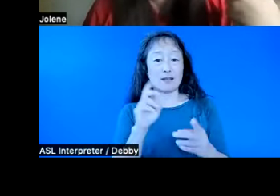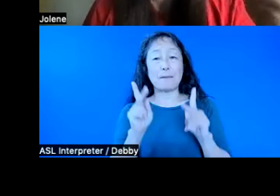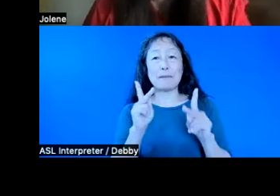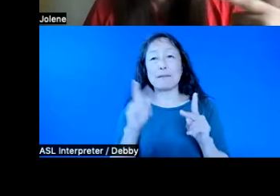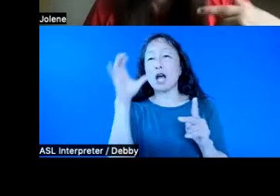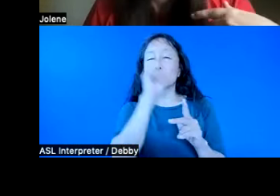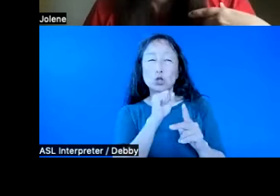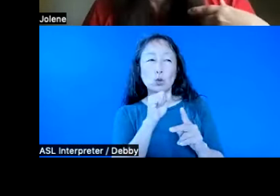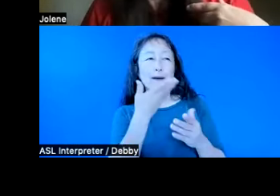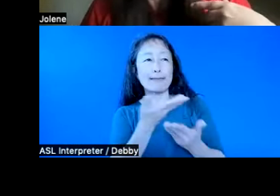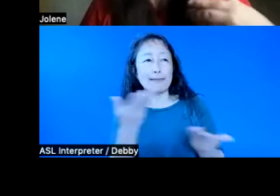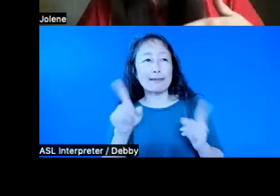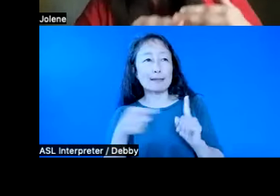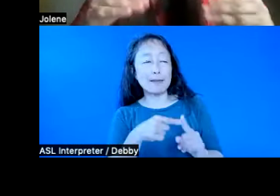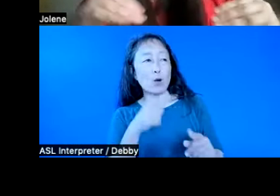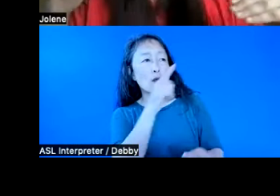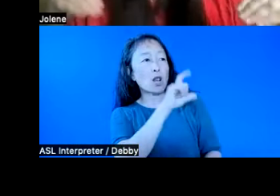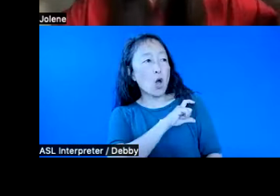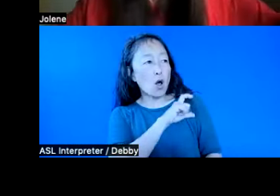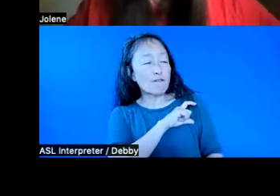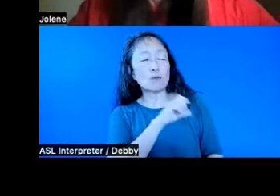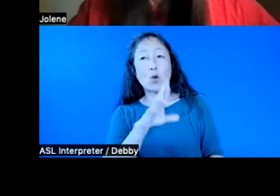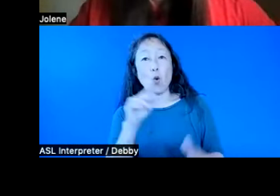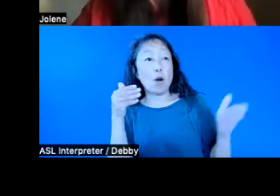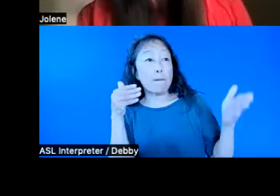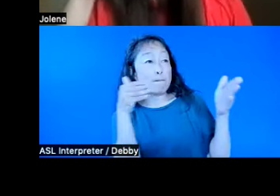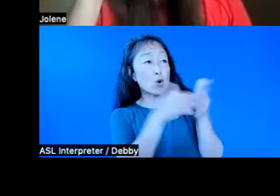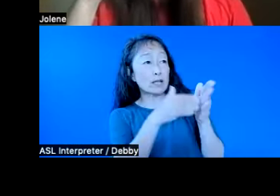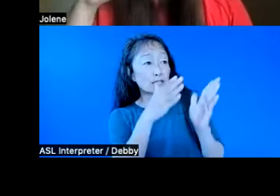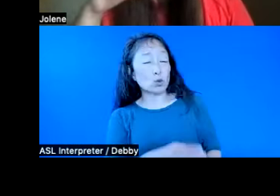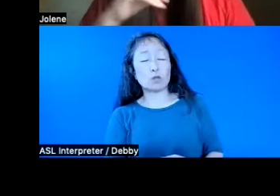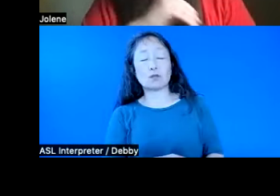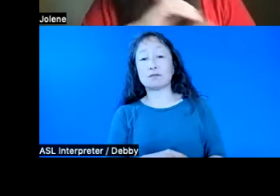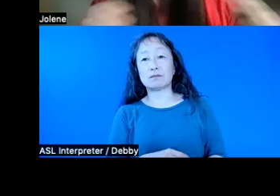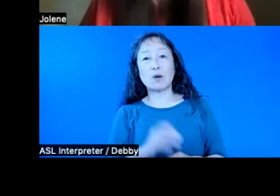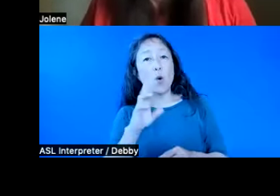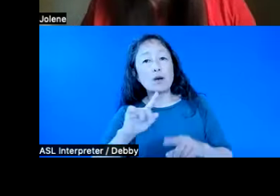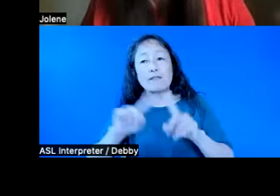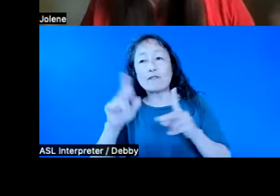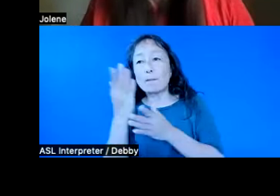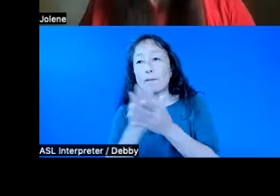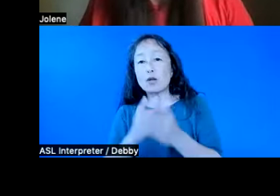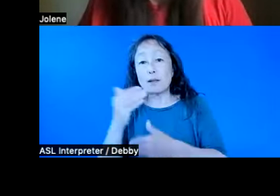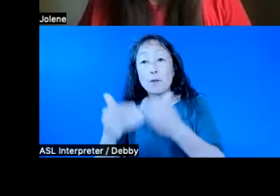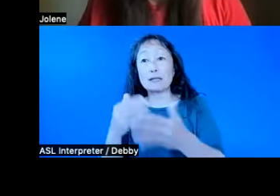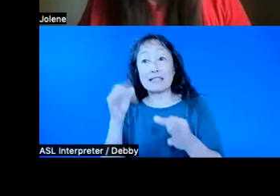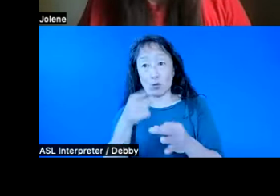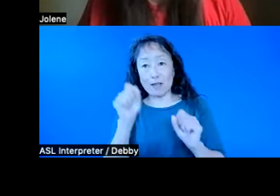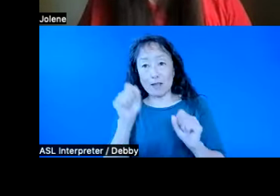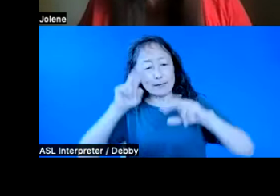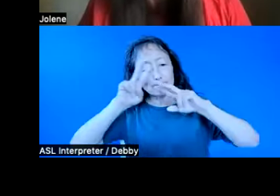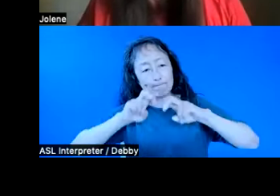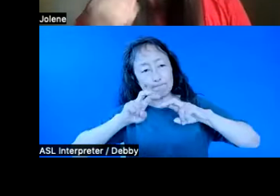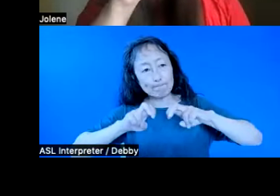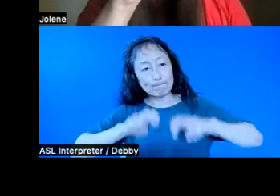enforcement or about prosecution or about different parts of the process. And I think that if you can break down those assumptions, you're going to have better